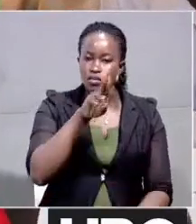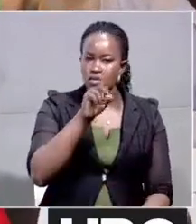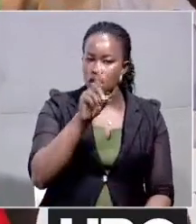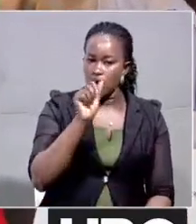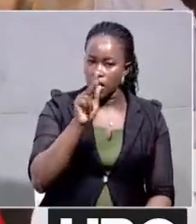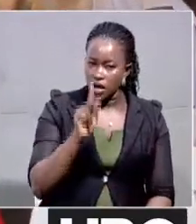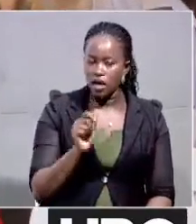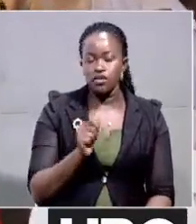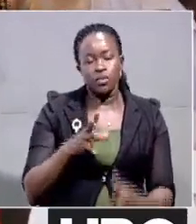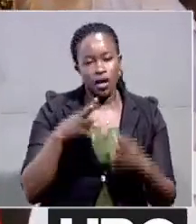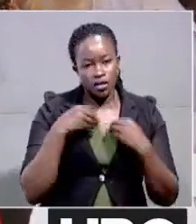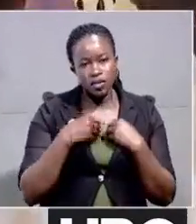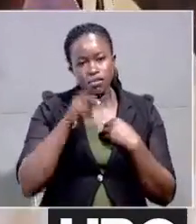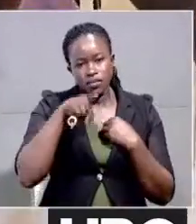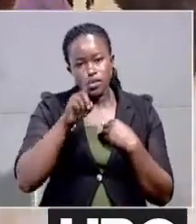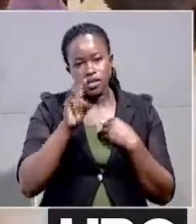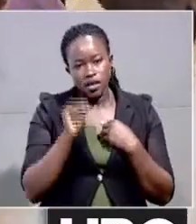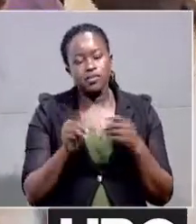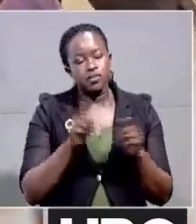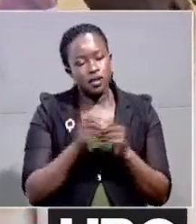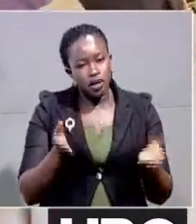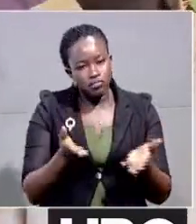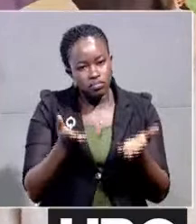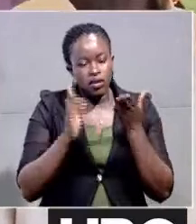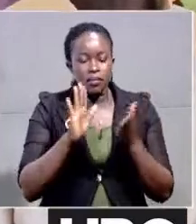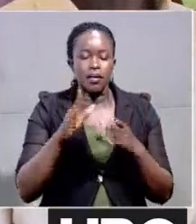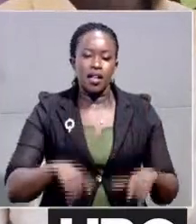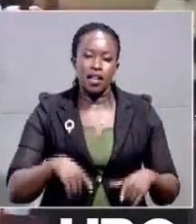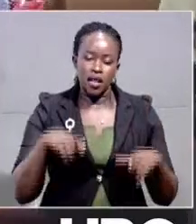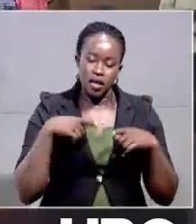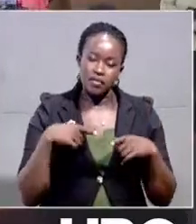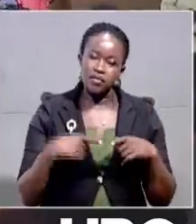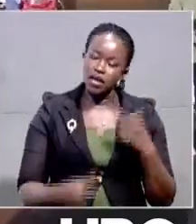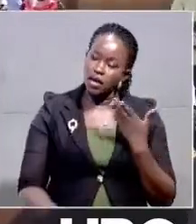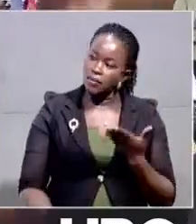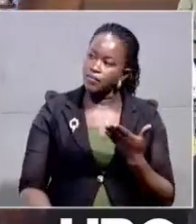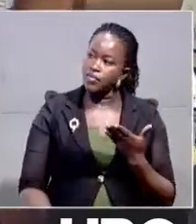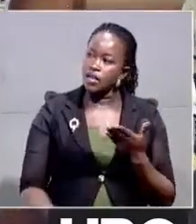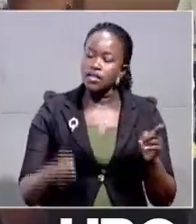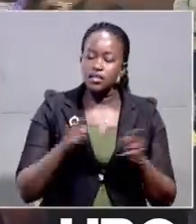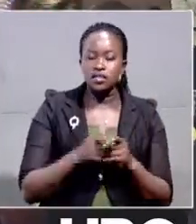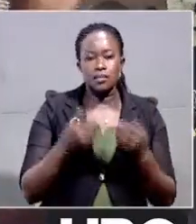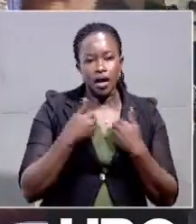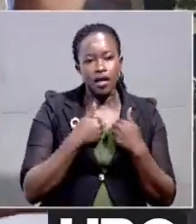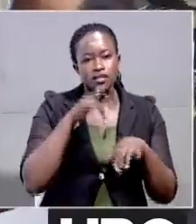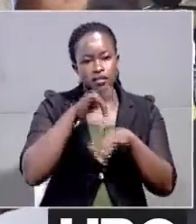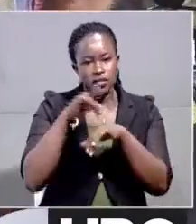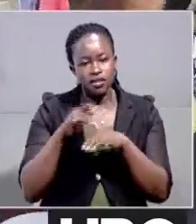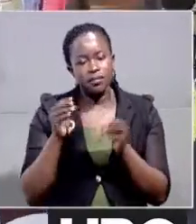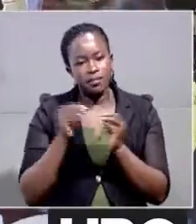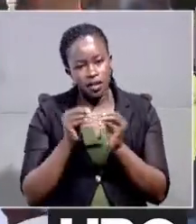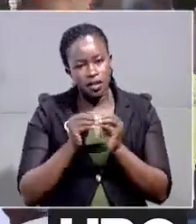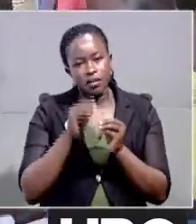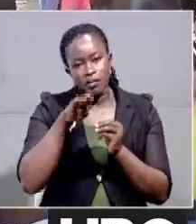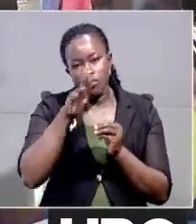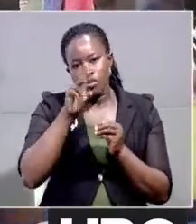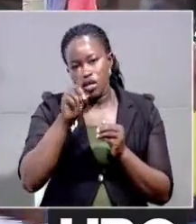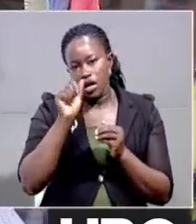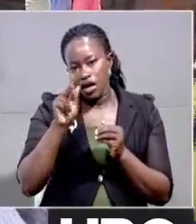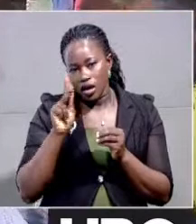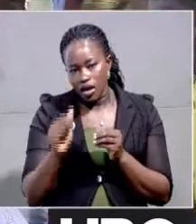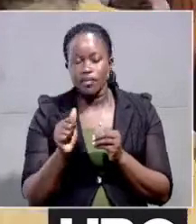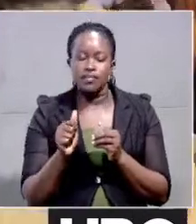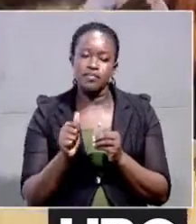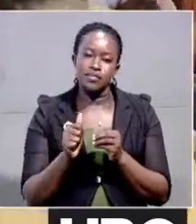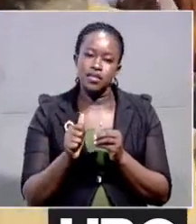their household incomes. Speaking at the PDM sensitization meeting in Budaka District, Asamo said residents of